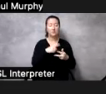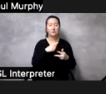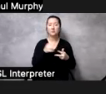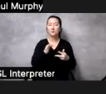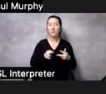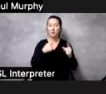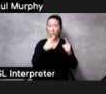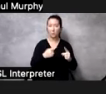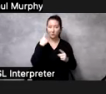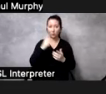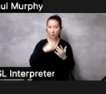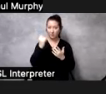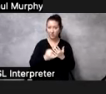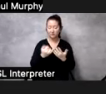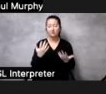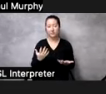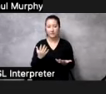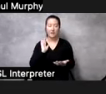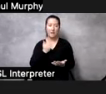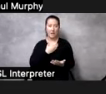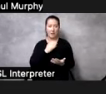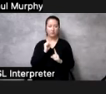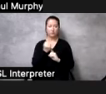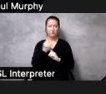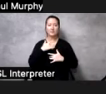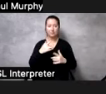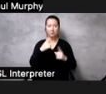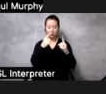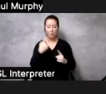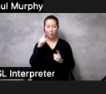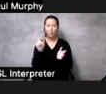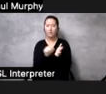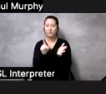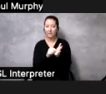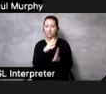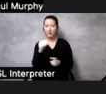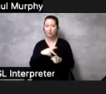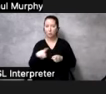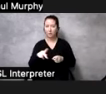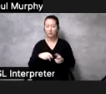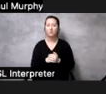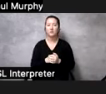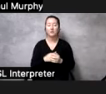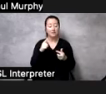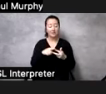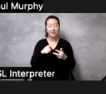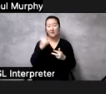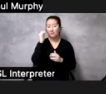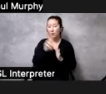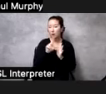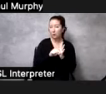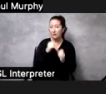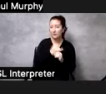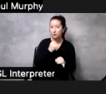a project. In our case, the goals for publication, and then their goals for career. If you're at an undergraduate institution, maybe instead